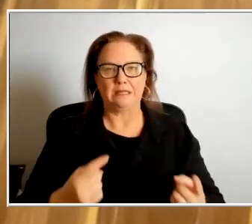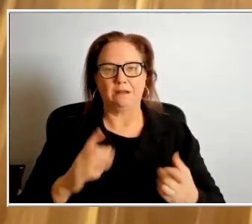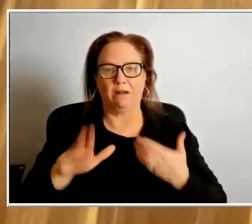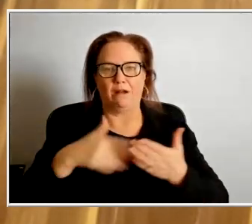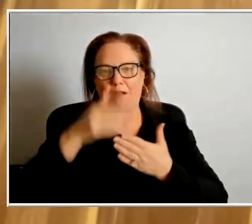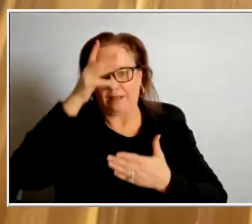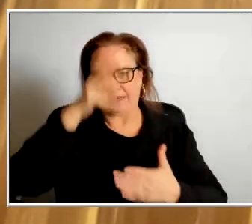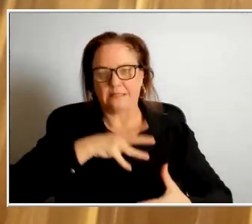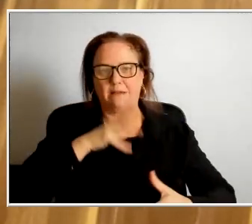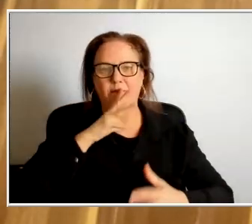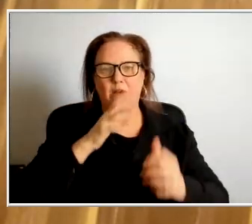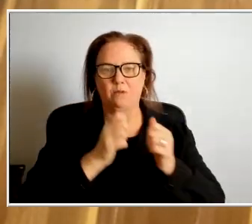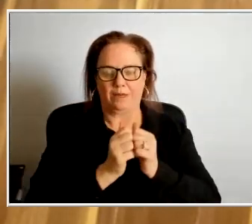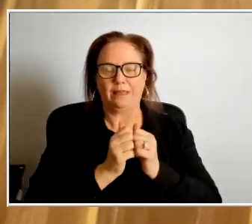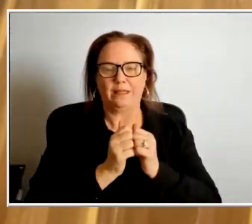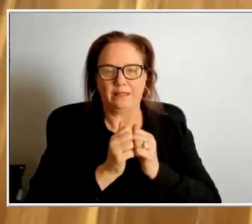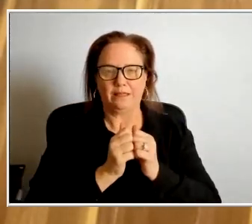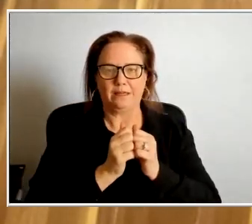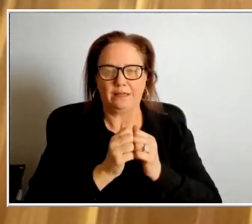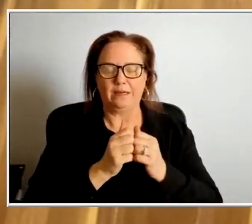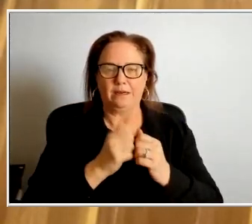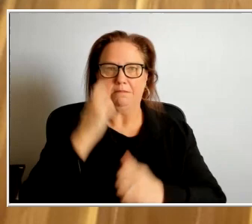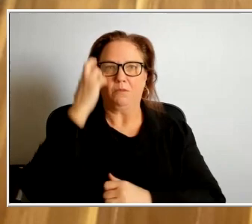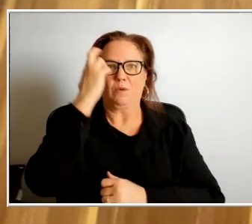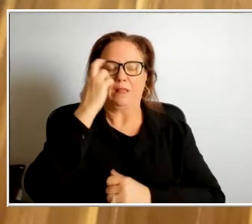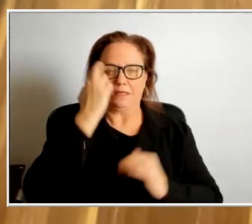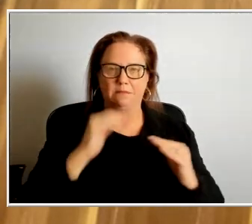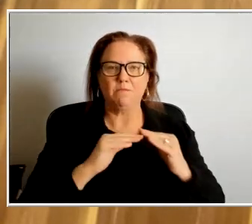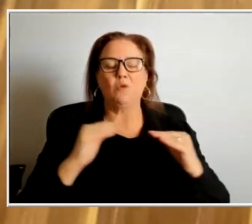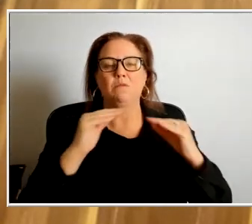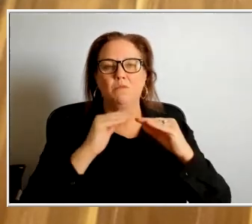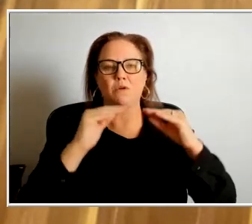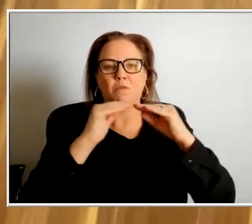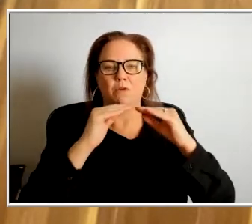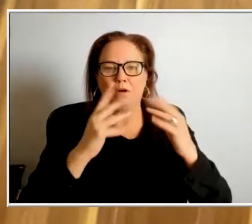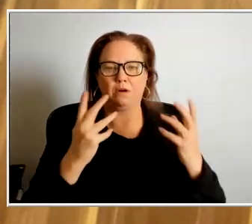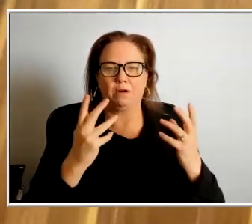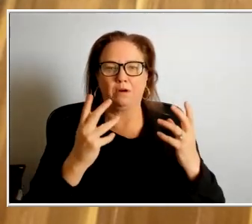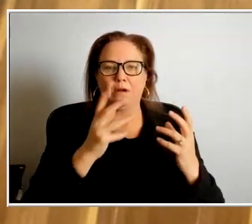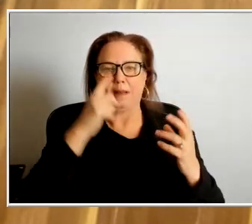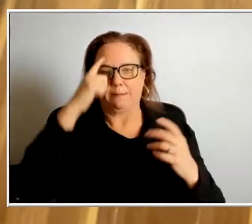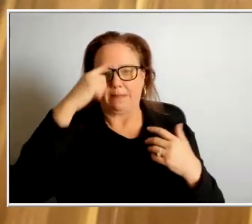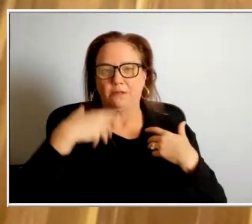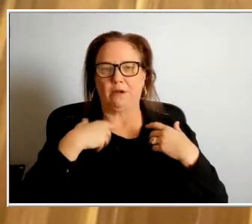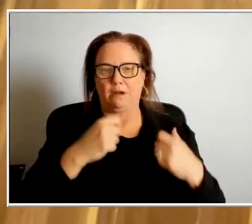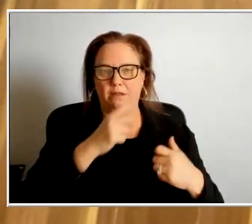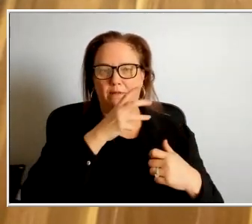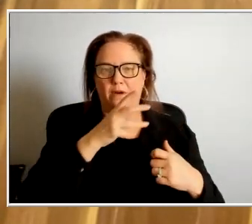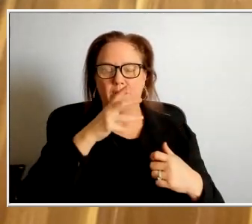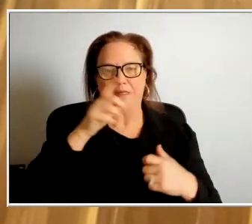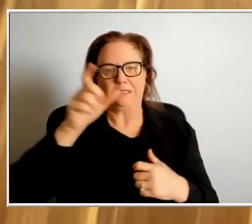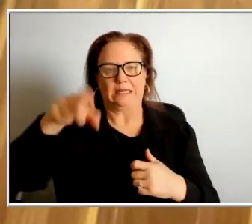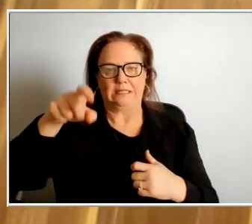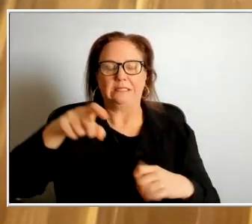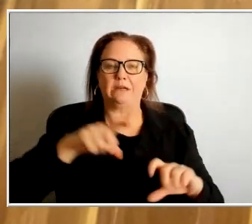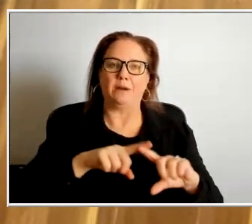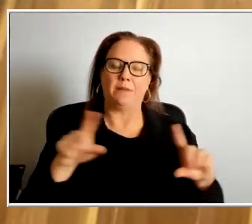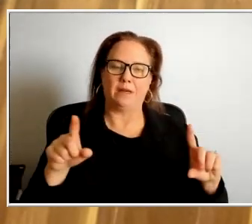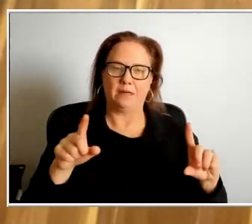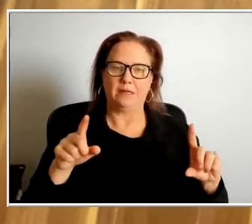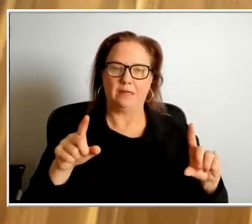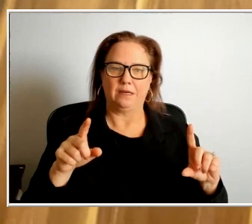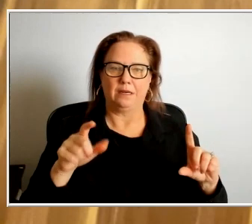guys who I've talked to, it made me realize more and more how not only mental health on the farm is so necessary, but